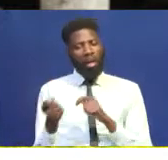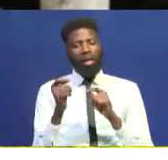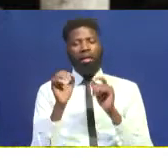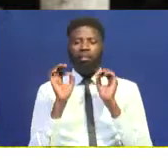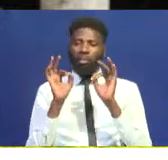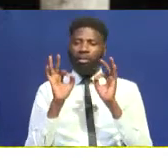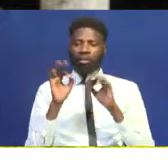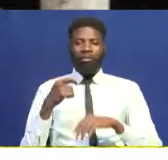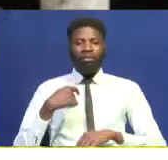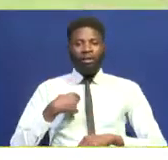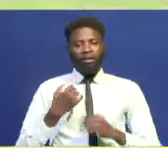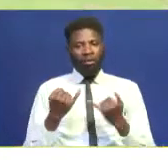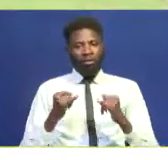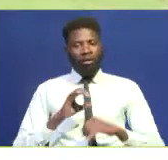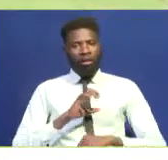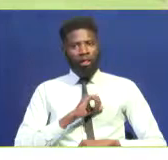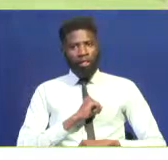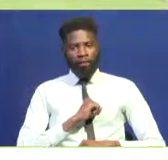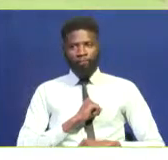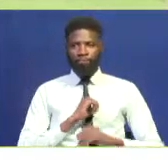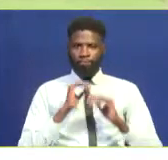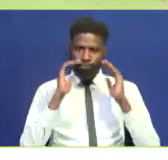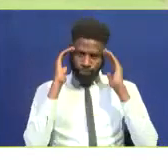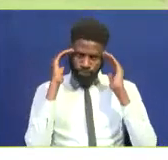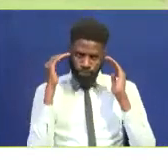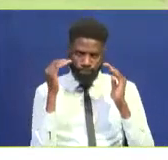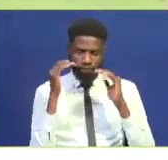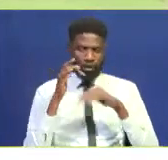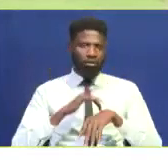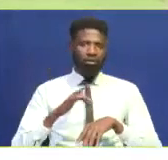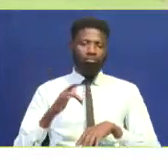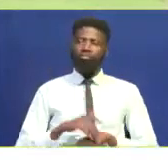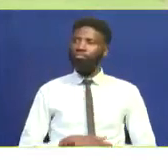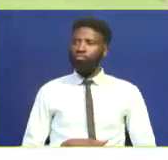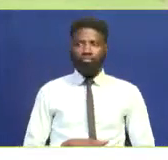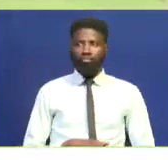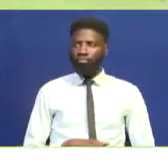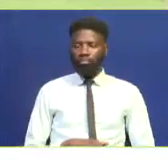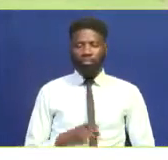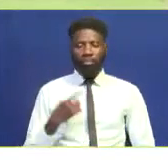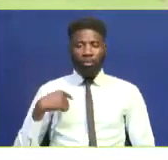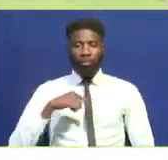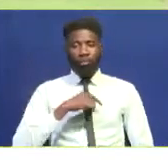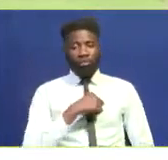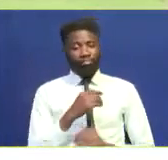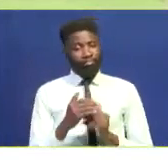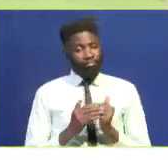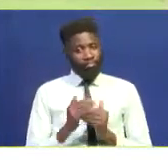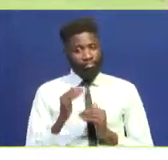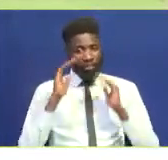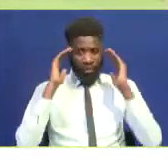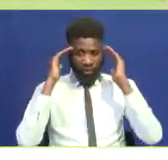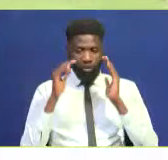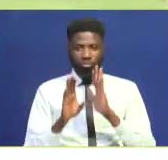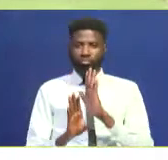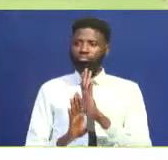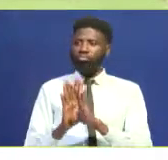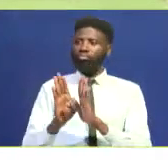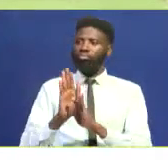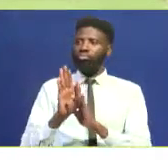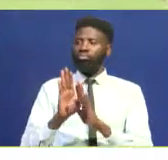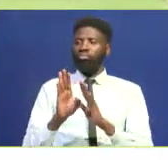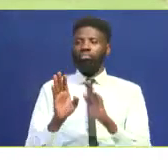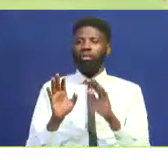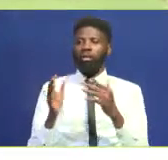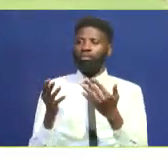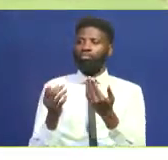that it didn't affect my game. We are focusing a lot more today or going forward on the development phase using their